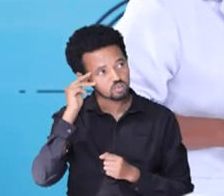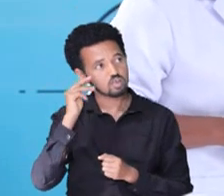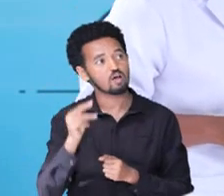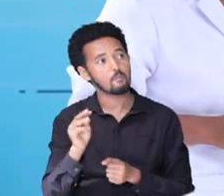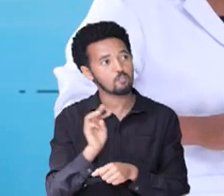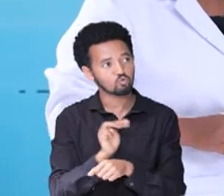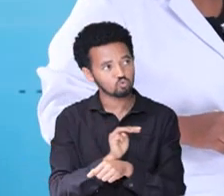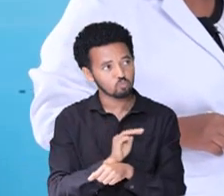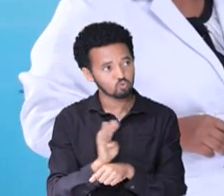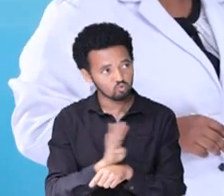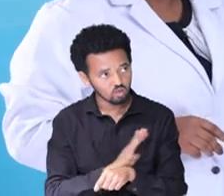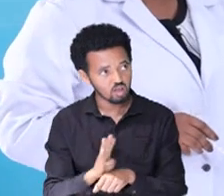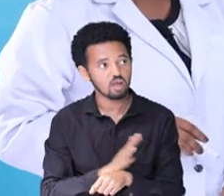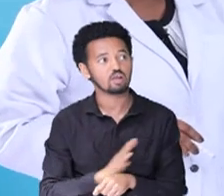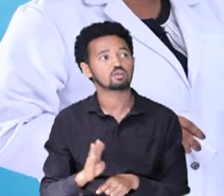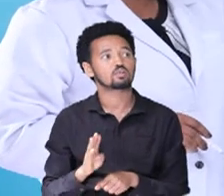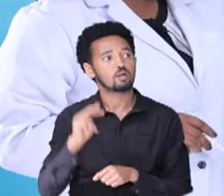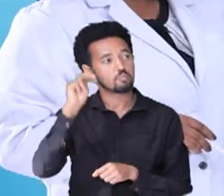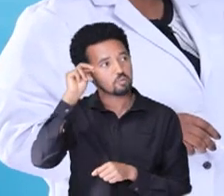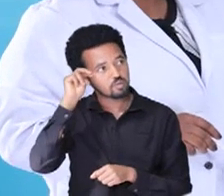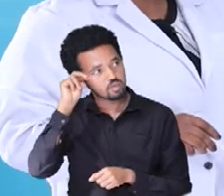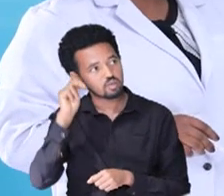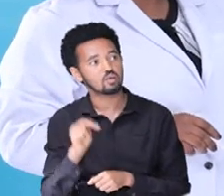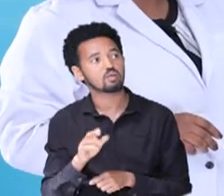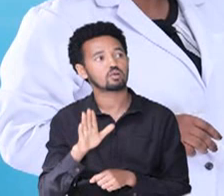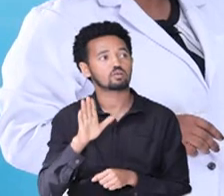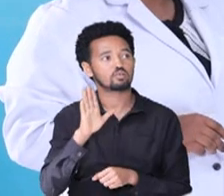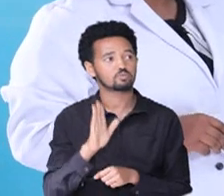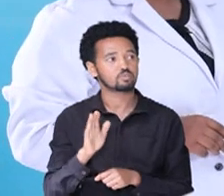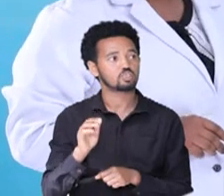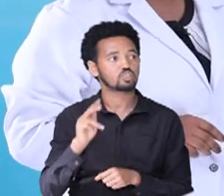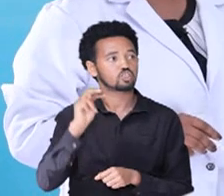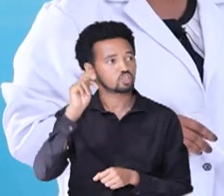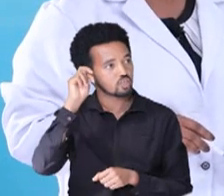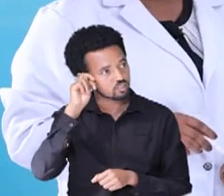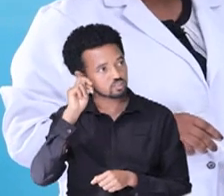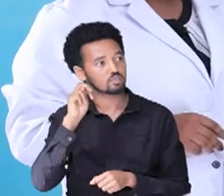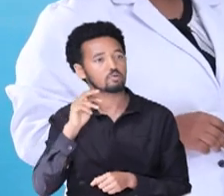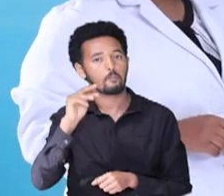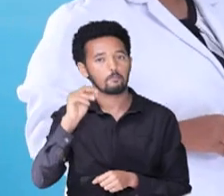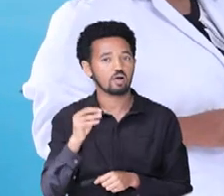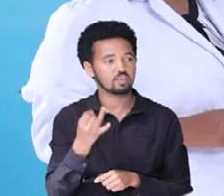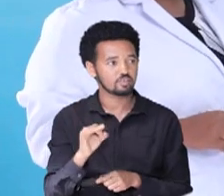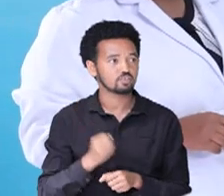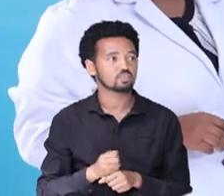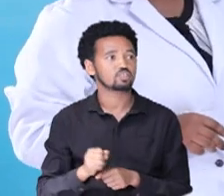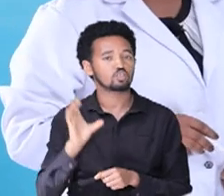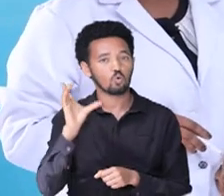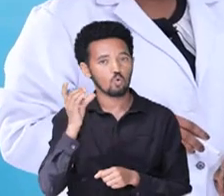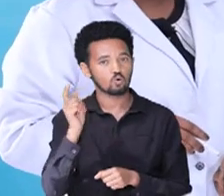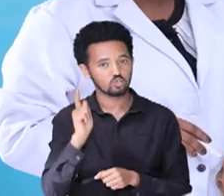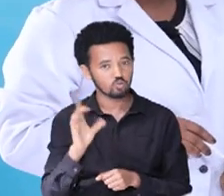Botswana, Namibia, Libya, Gabon, Central Africa Republic, Chad, Mali, and Congo are